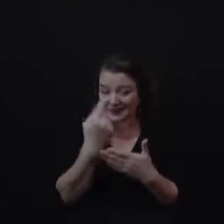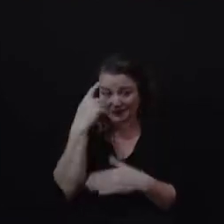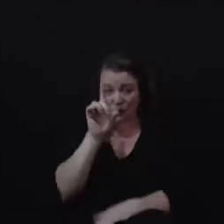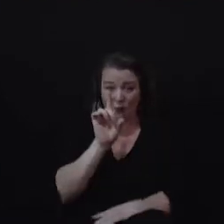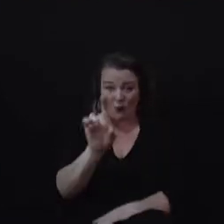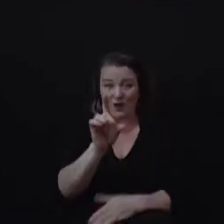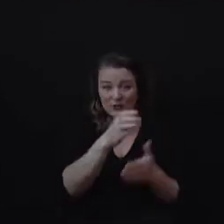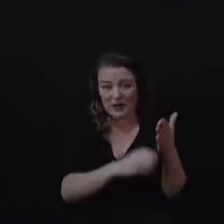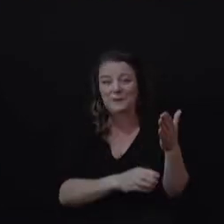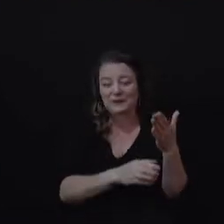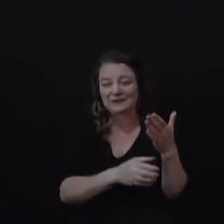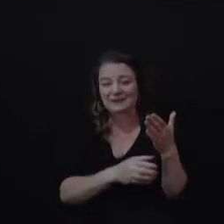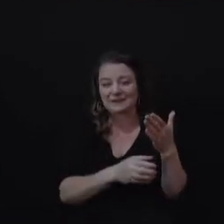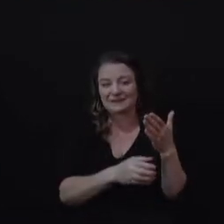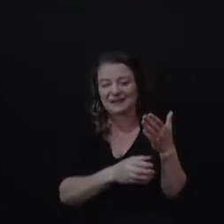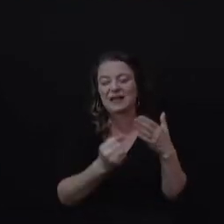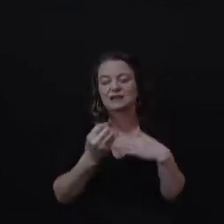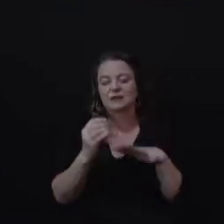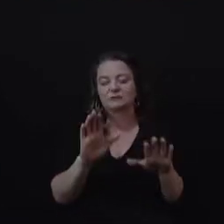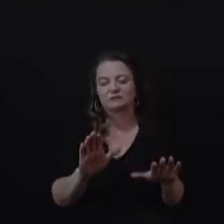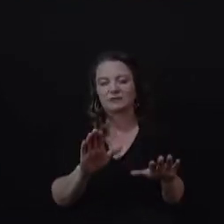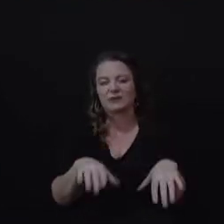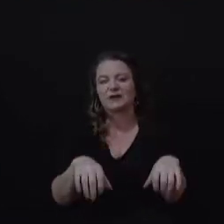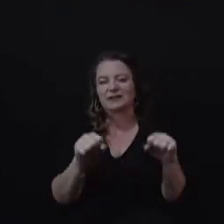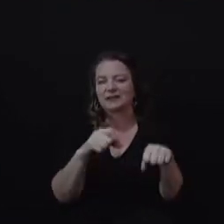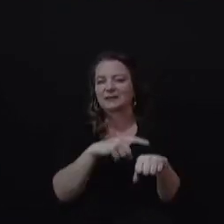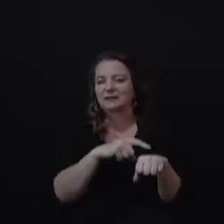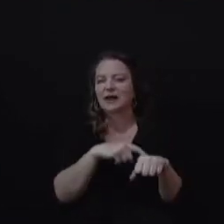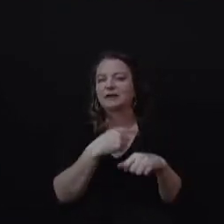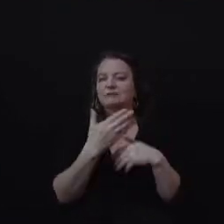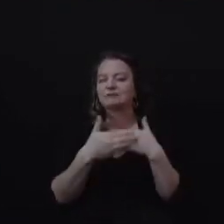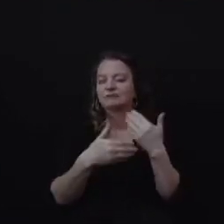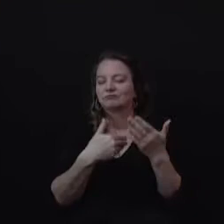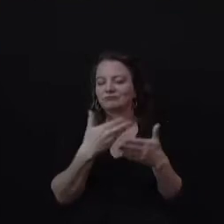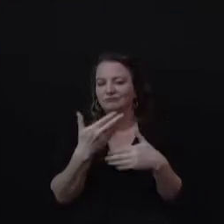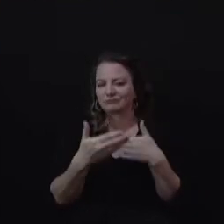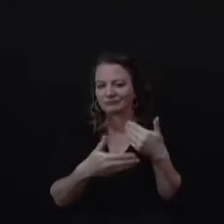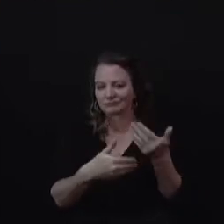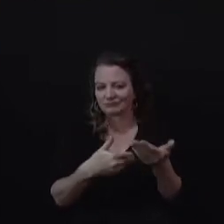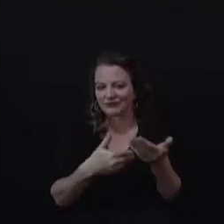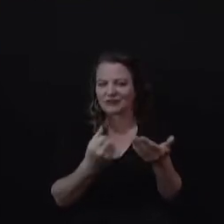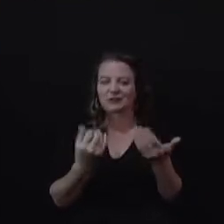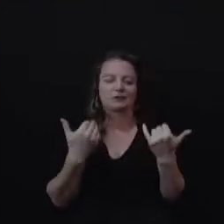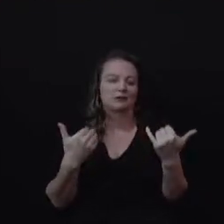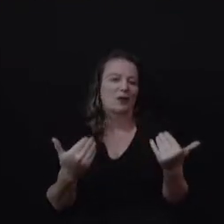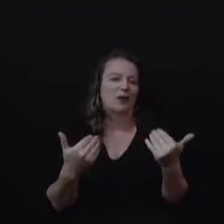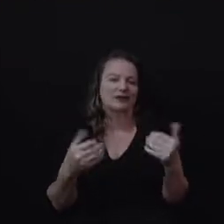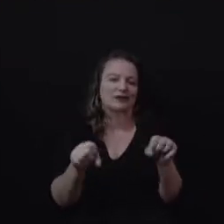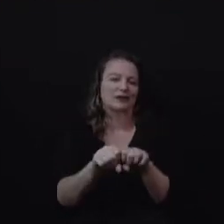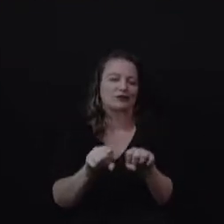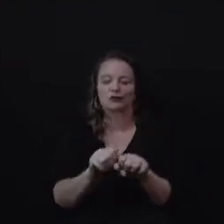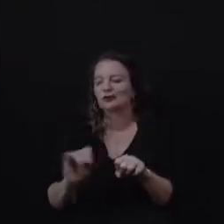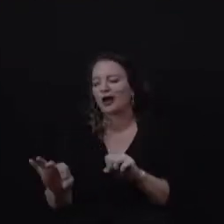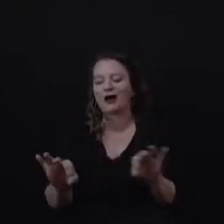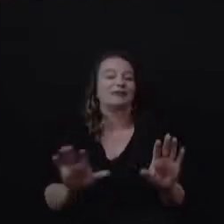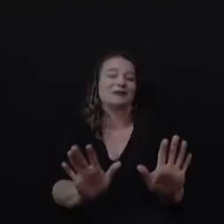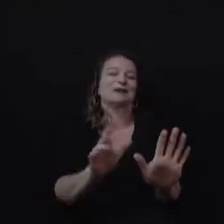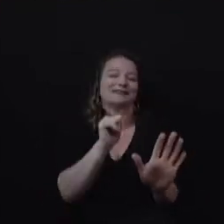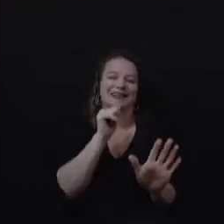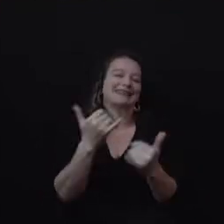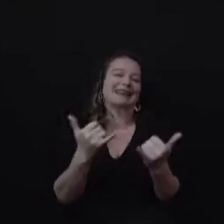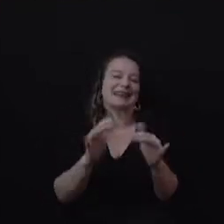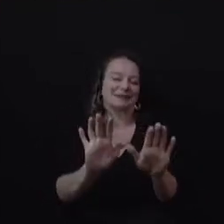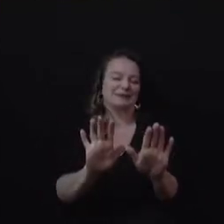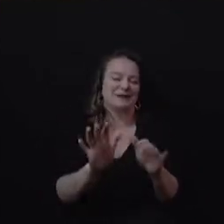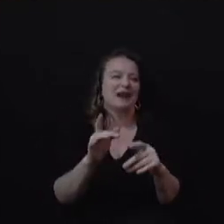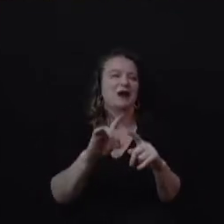chapter of Ephesians. So we're going to spend a little time. So kind of take your shoes off. Well, we're not going to spend a lot of time today.